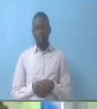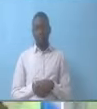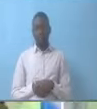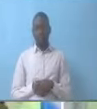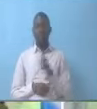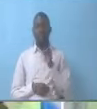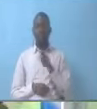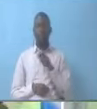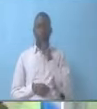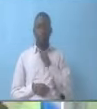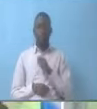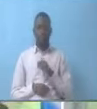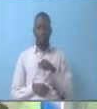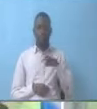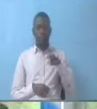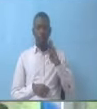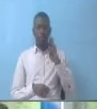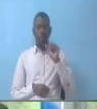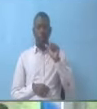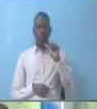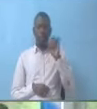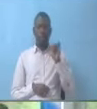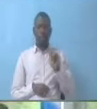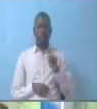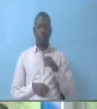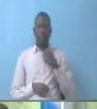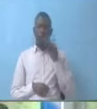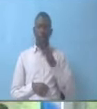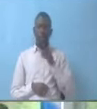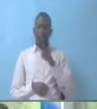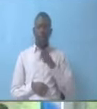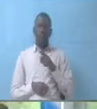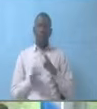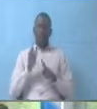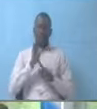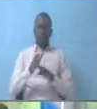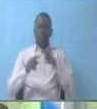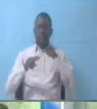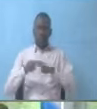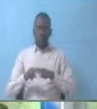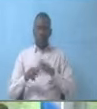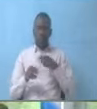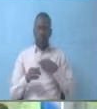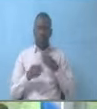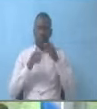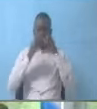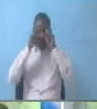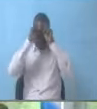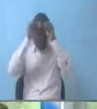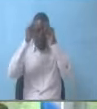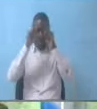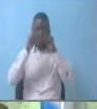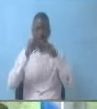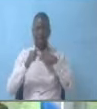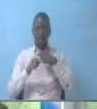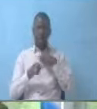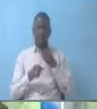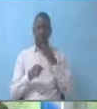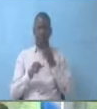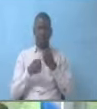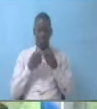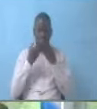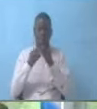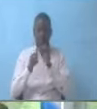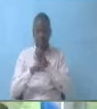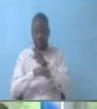But Mr. Mbai, if you sit with a body like council and you give advice, and they reject the advice,